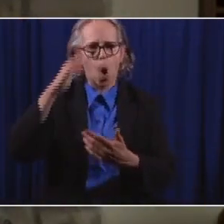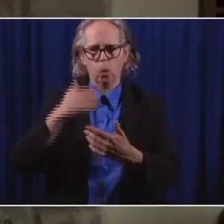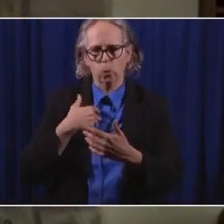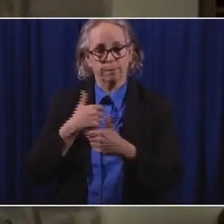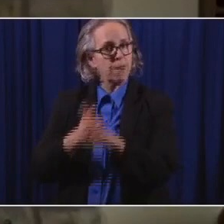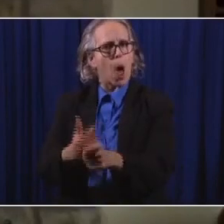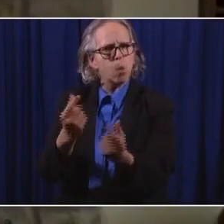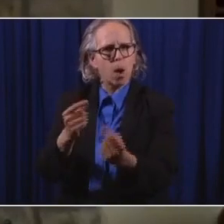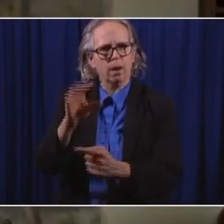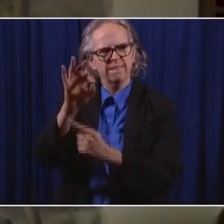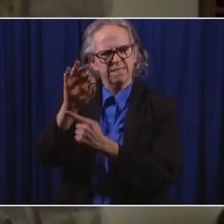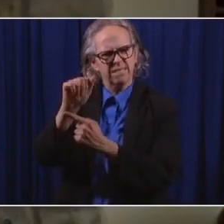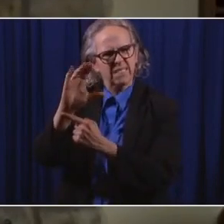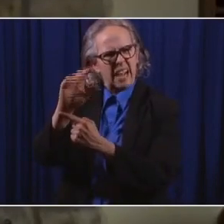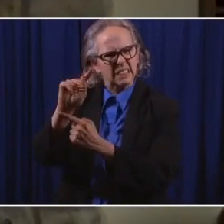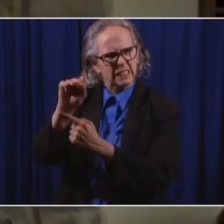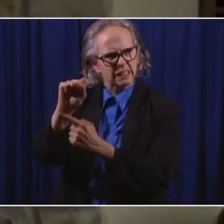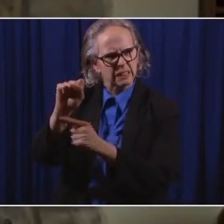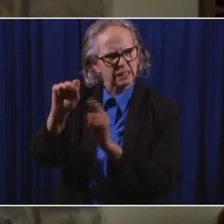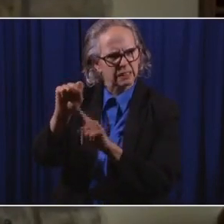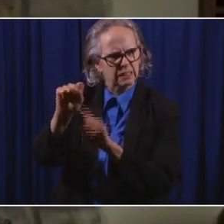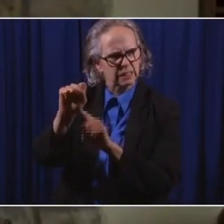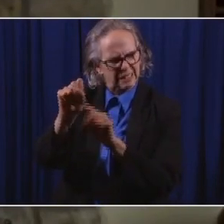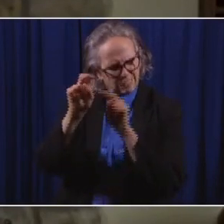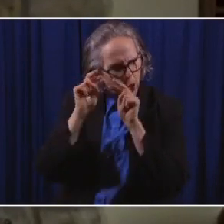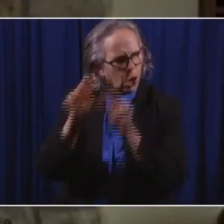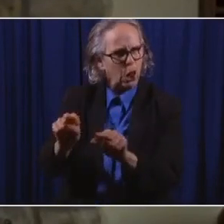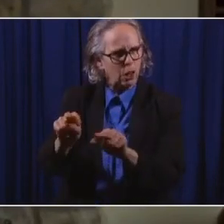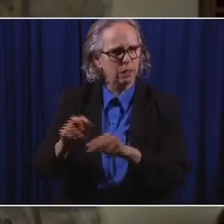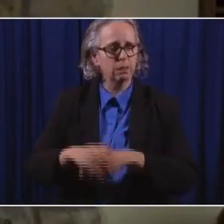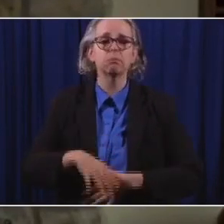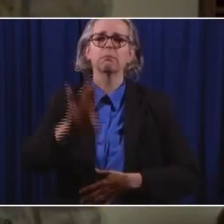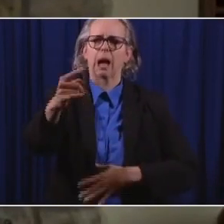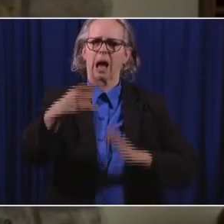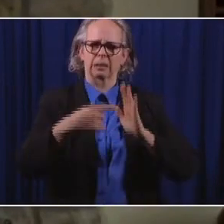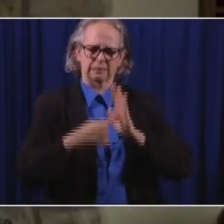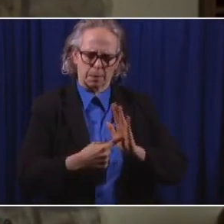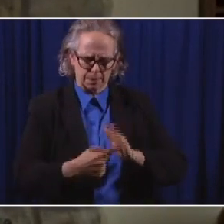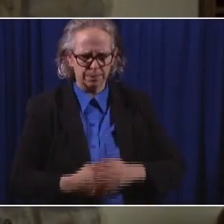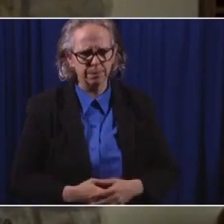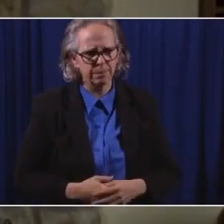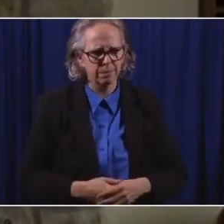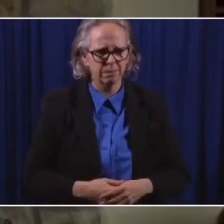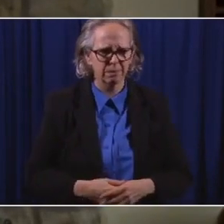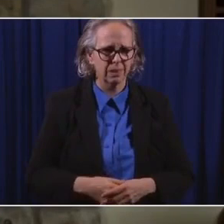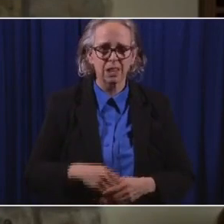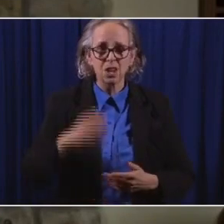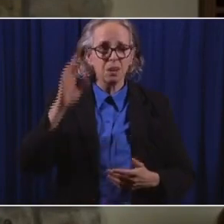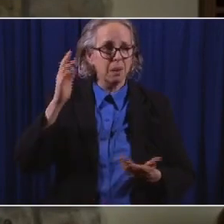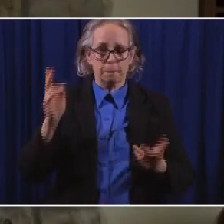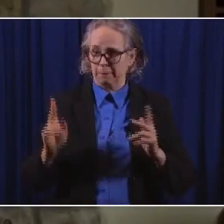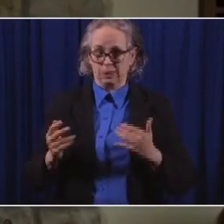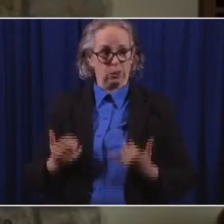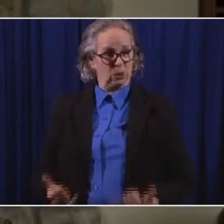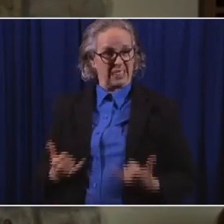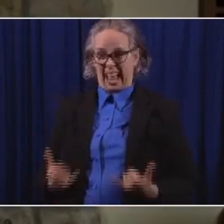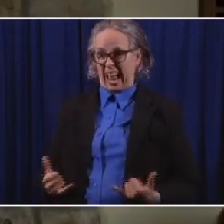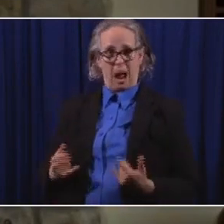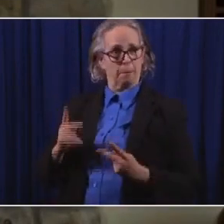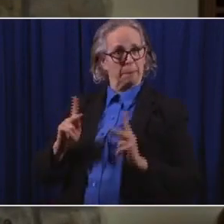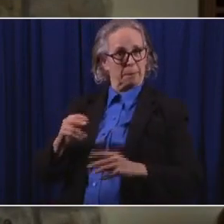but we know that the number of people in the hospital today is